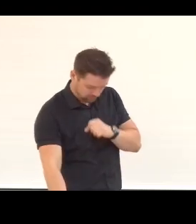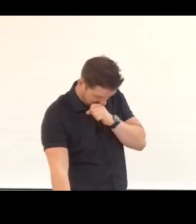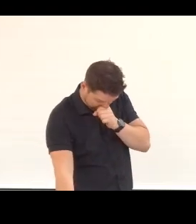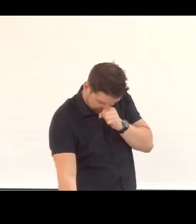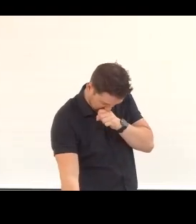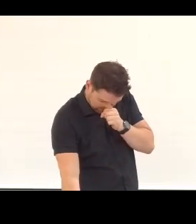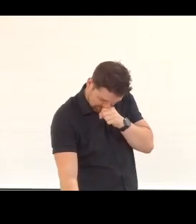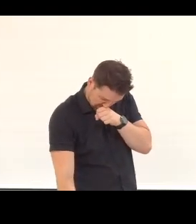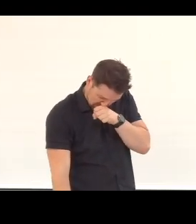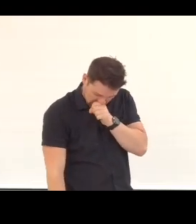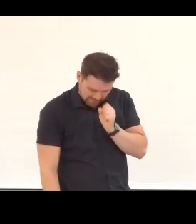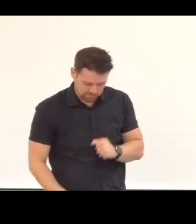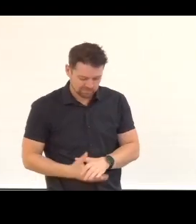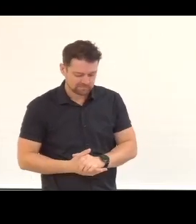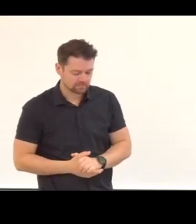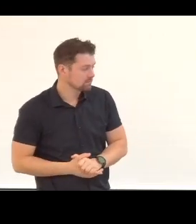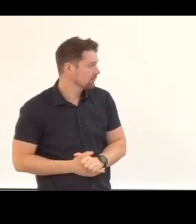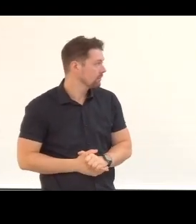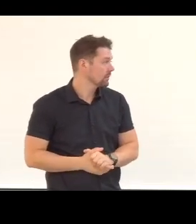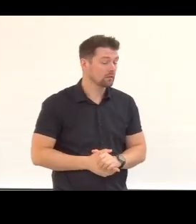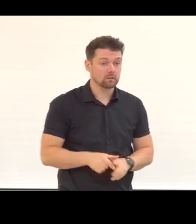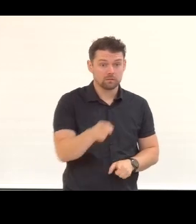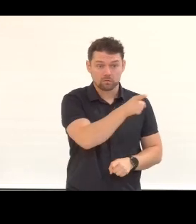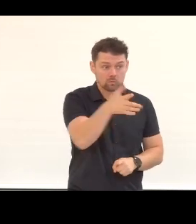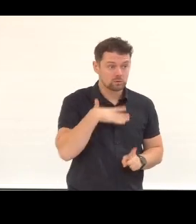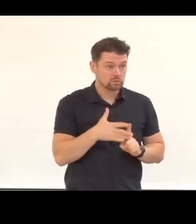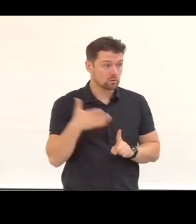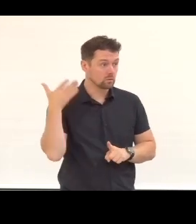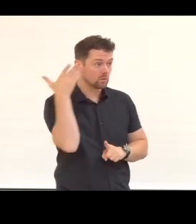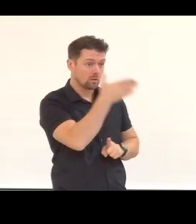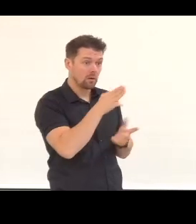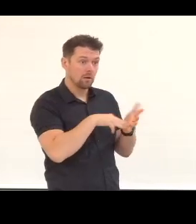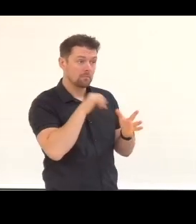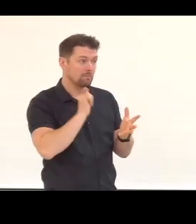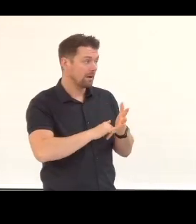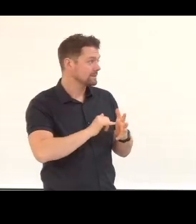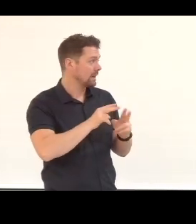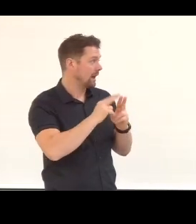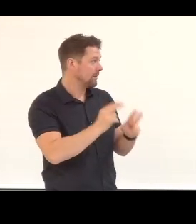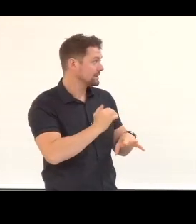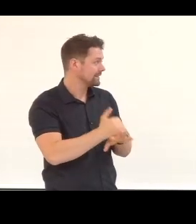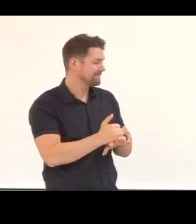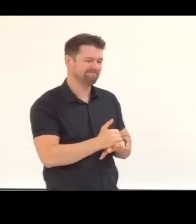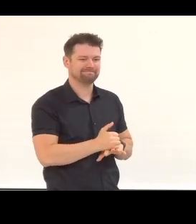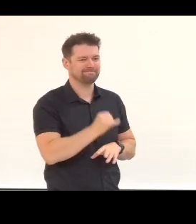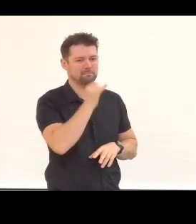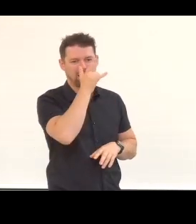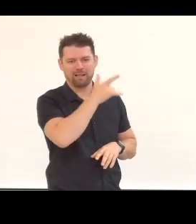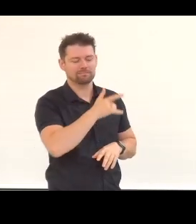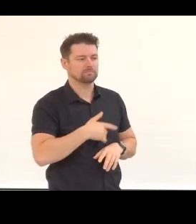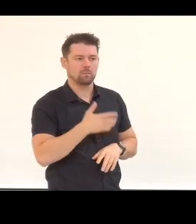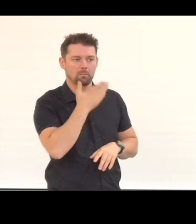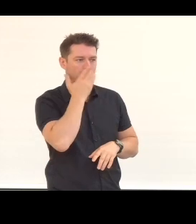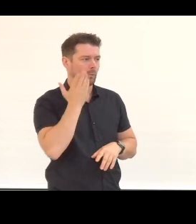Maybe I should have mentioned this at the beginning. If you want to visit the Austrian Space Forum Mars habitat, you are in bad luck, because we don't have one.